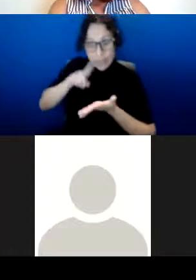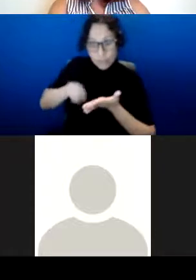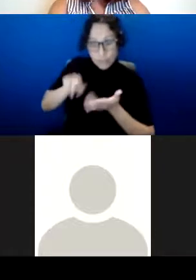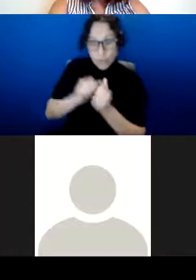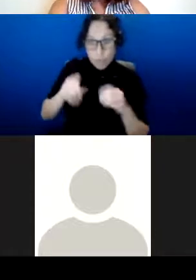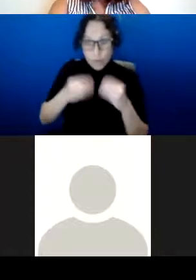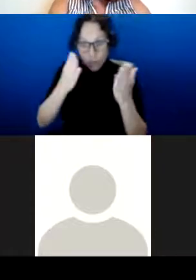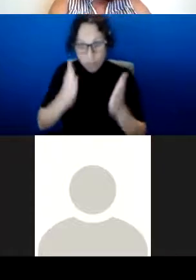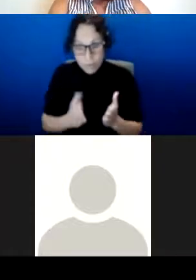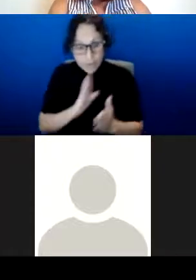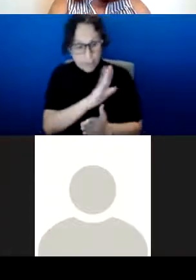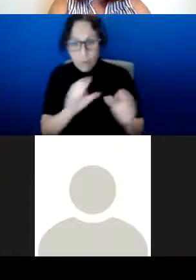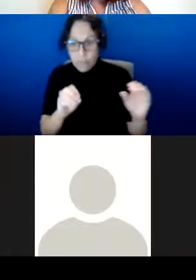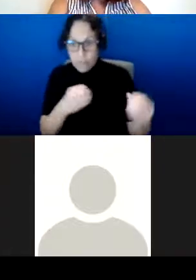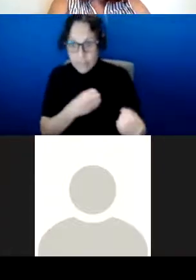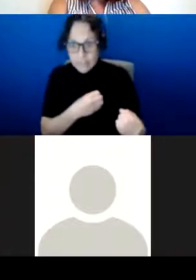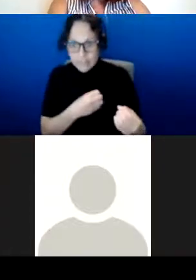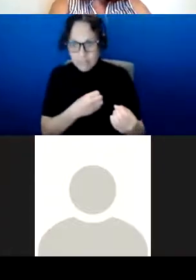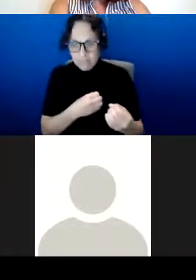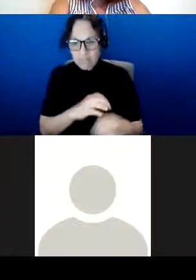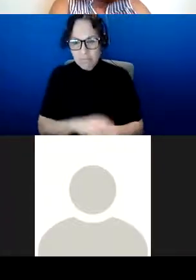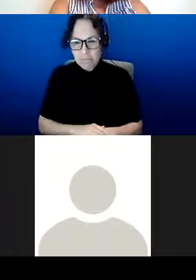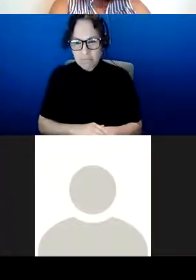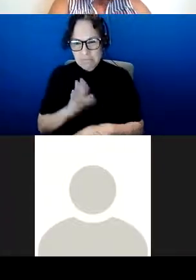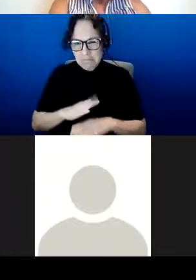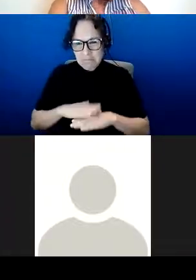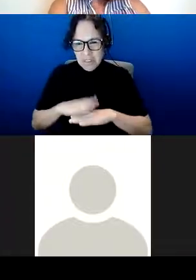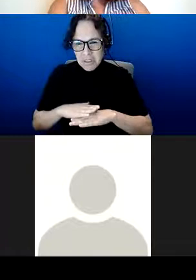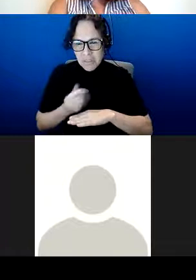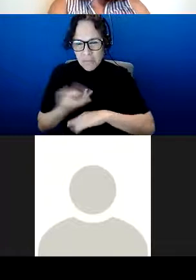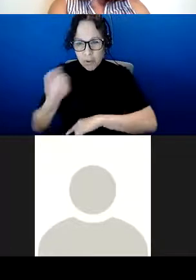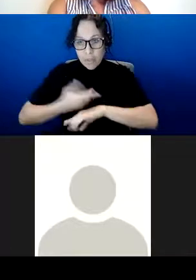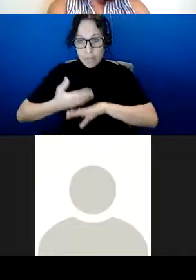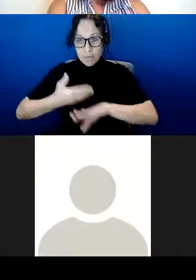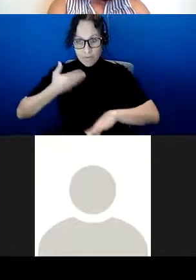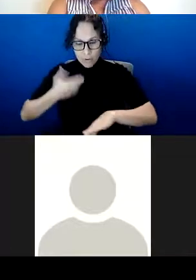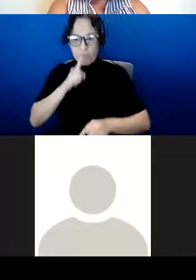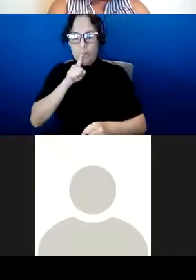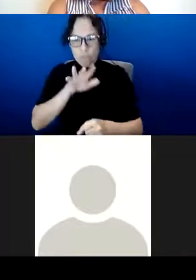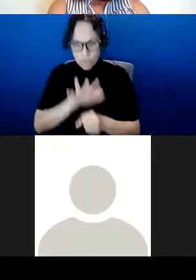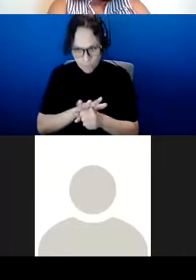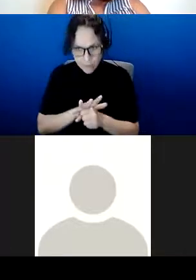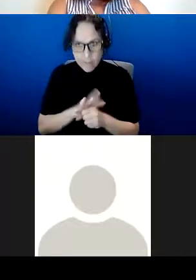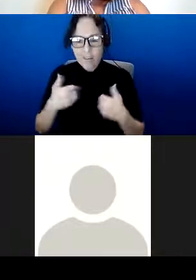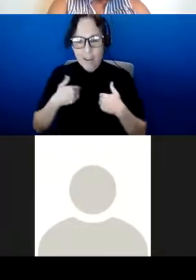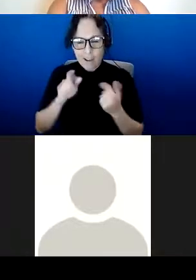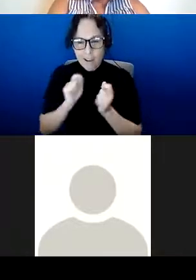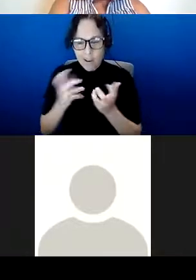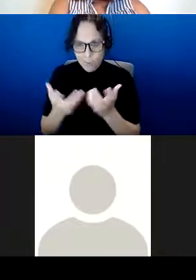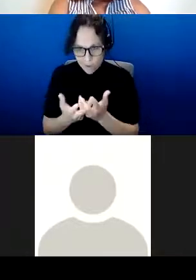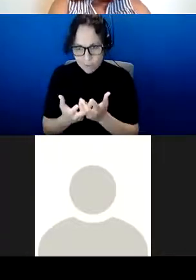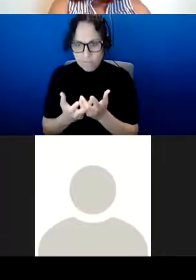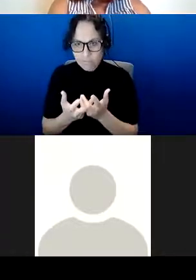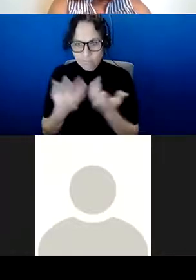provider's office at least a few days before to confirm that these accommodations have